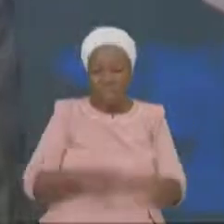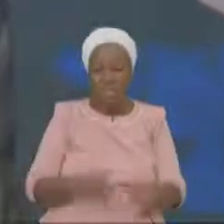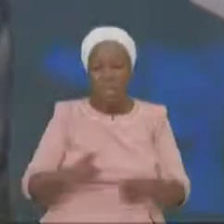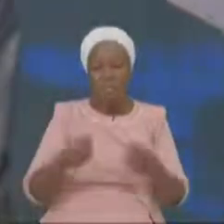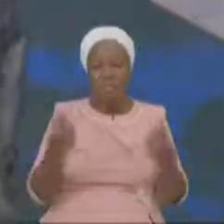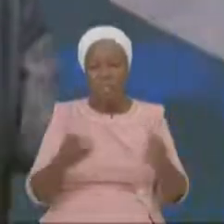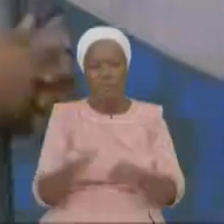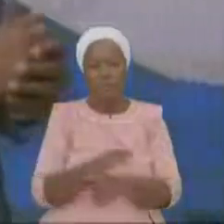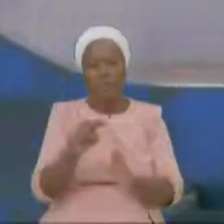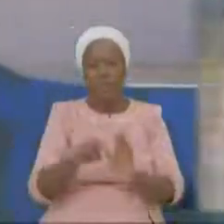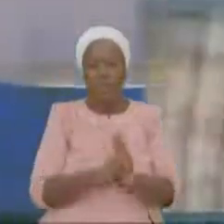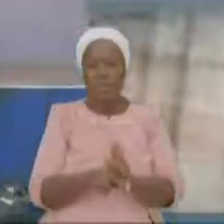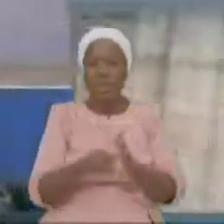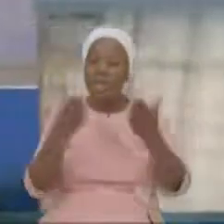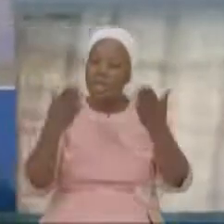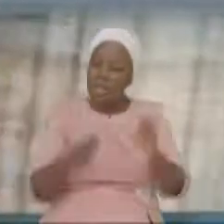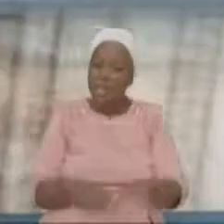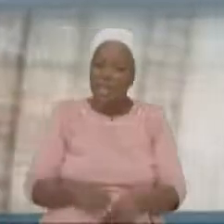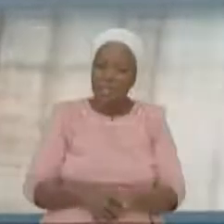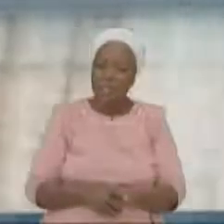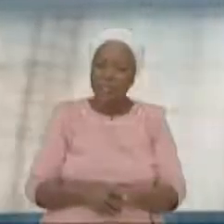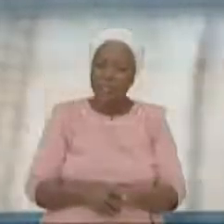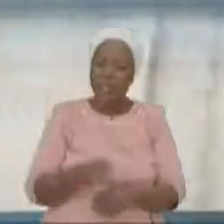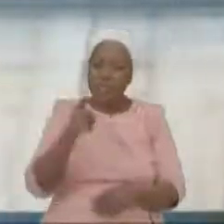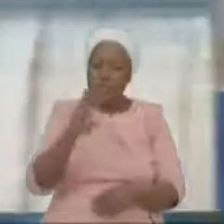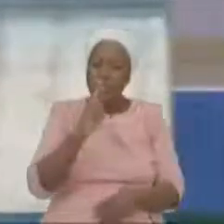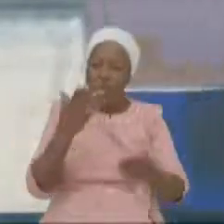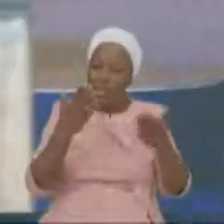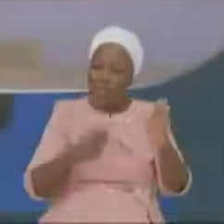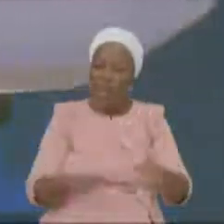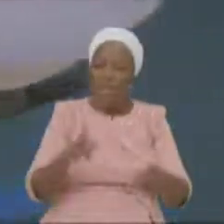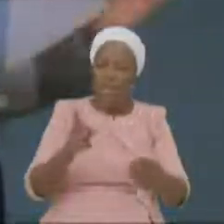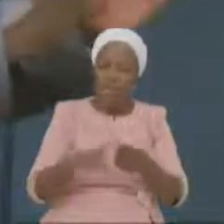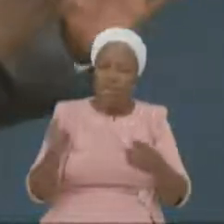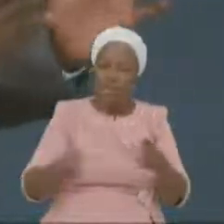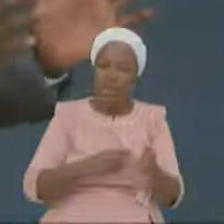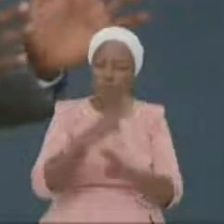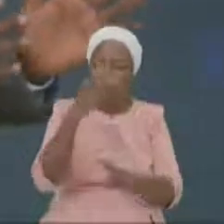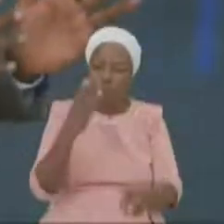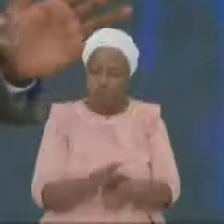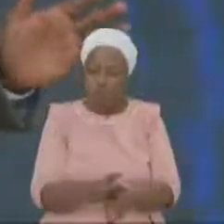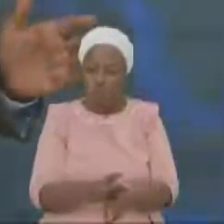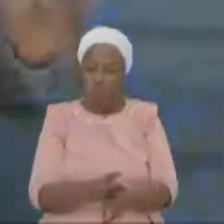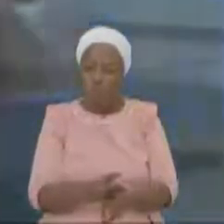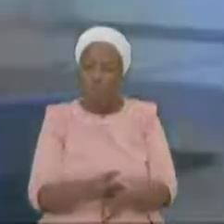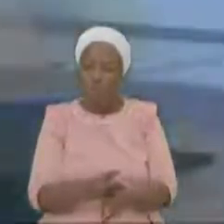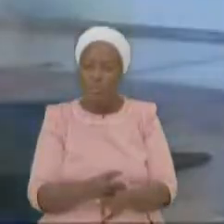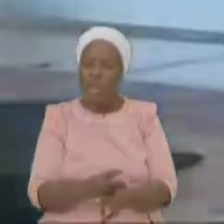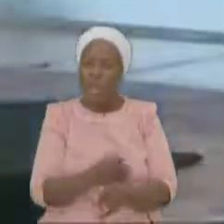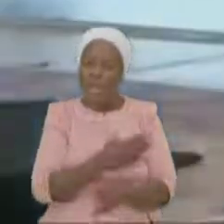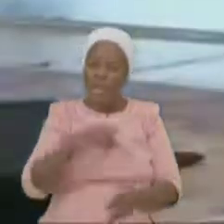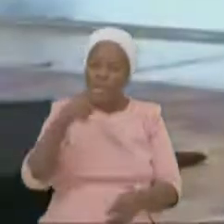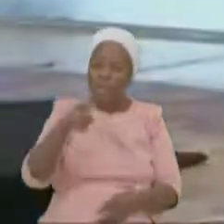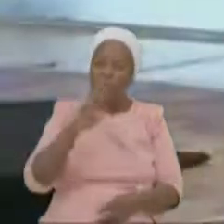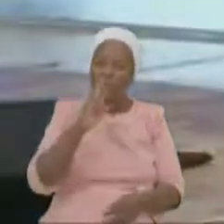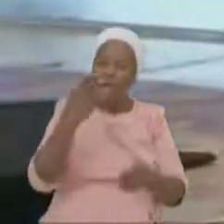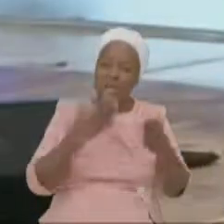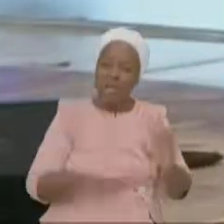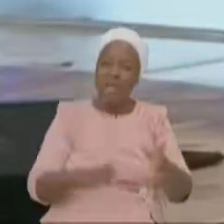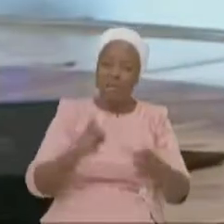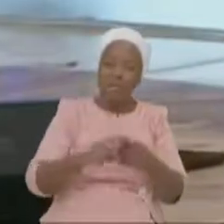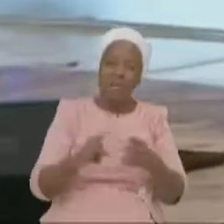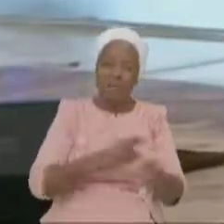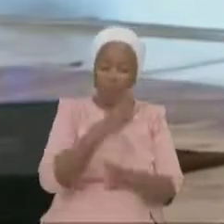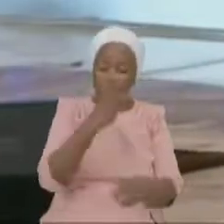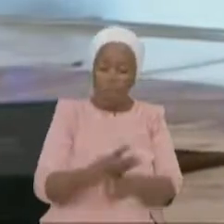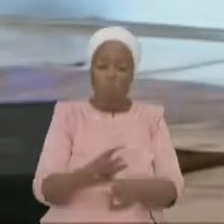sinfulness. Dead. You are dead to the world, and you are dead to